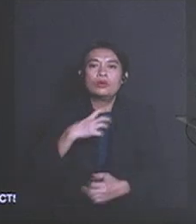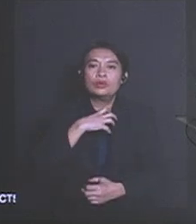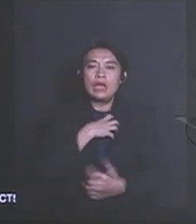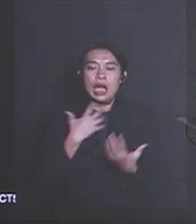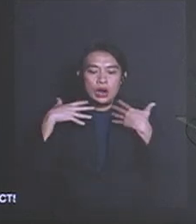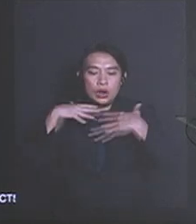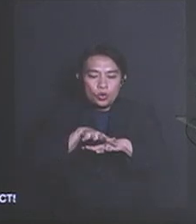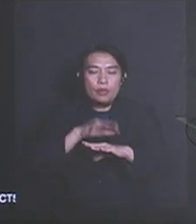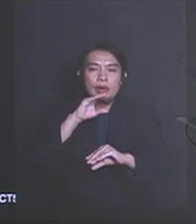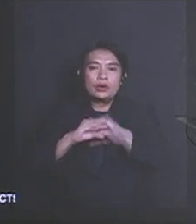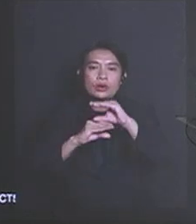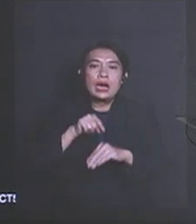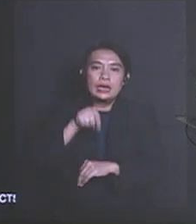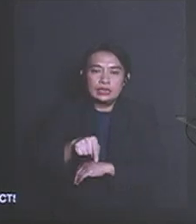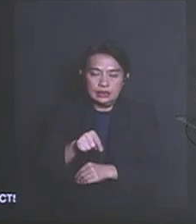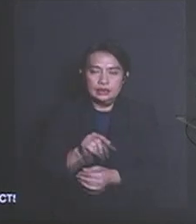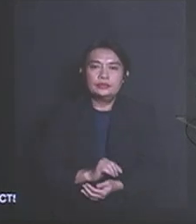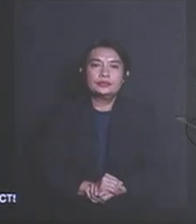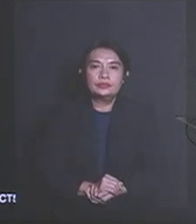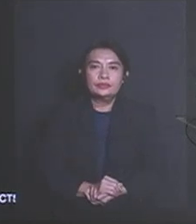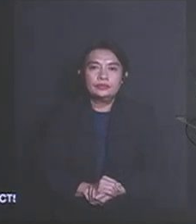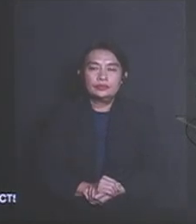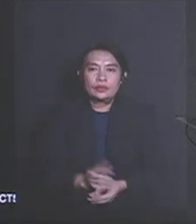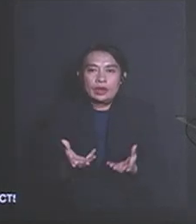An earthquake had affected students in all levels.